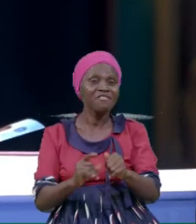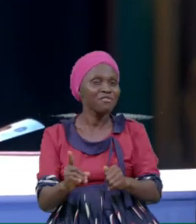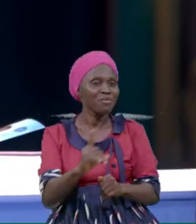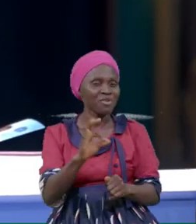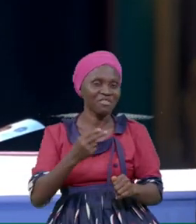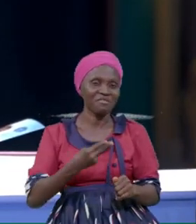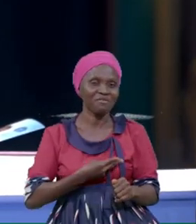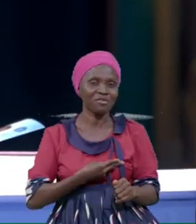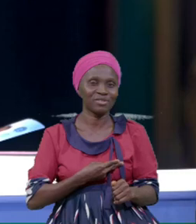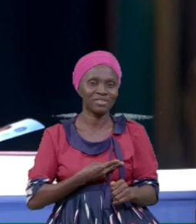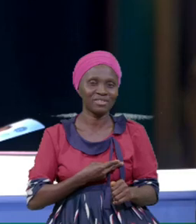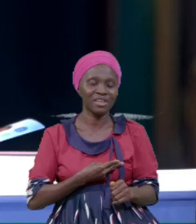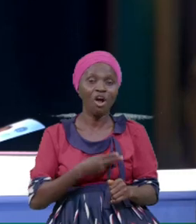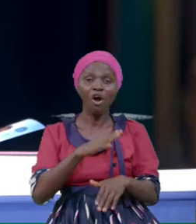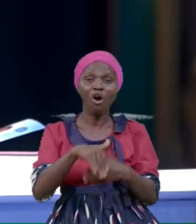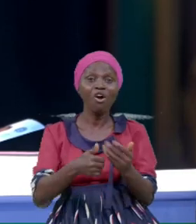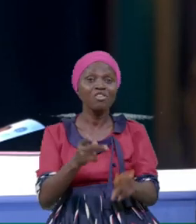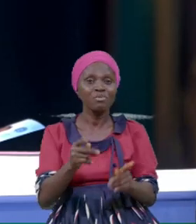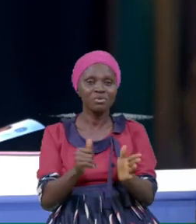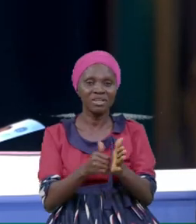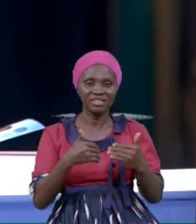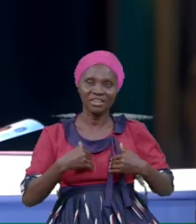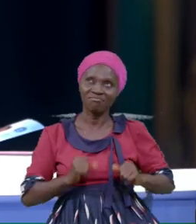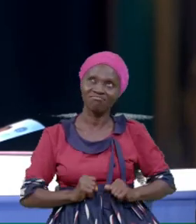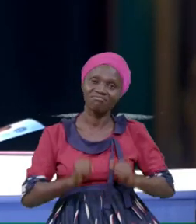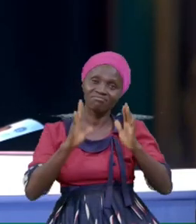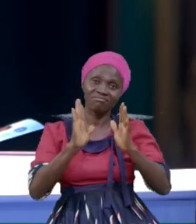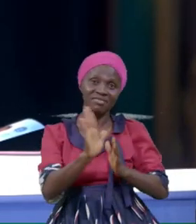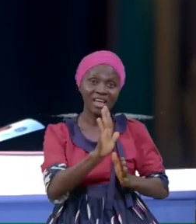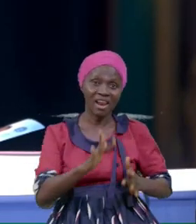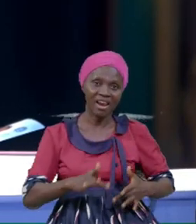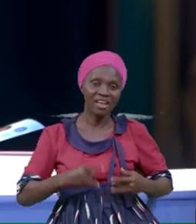given his or her life to Christ.